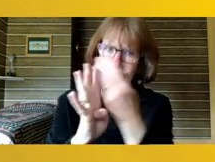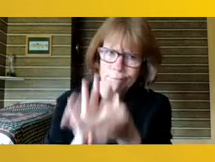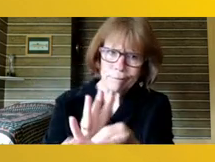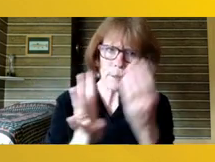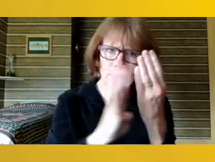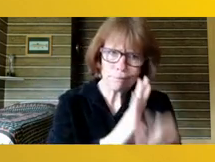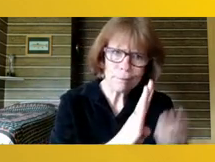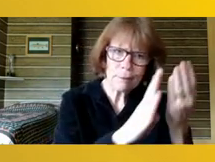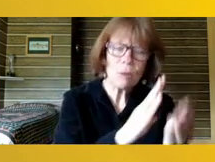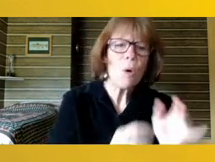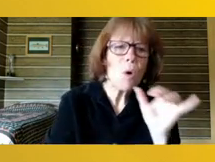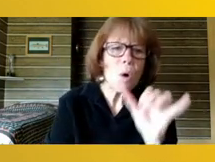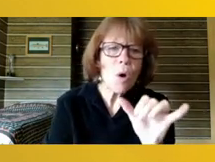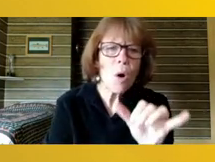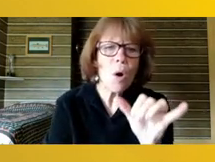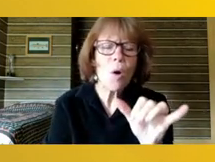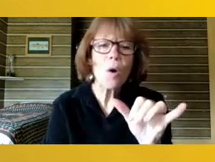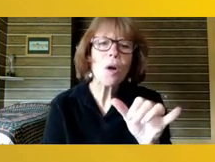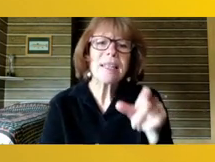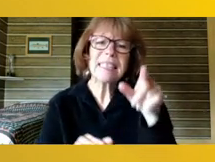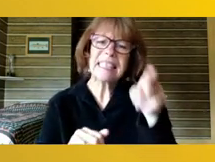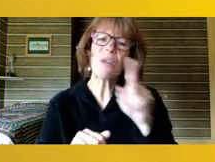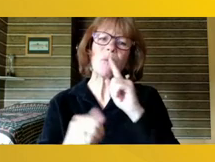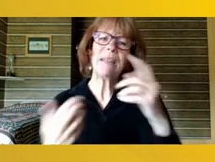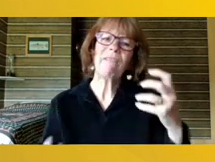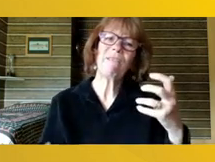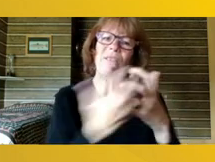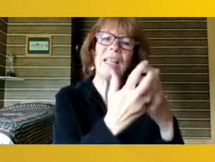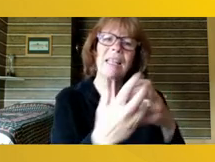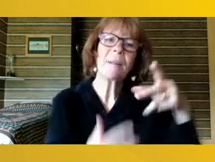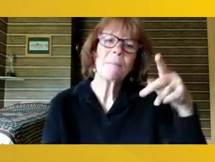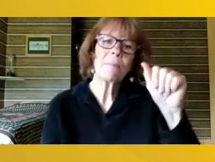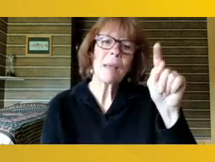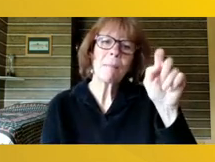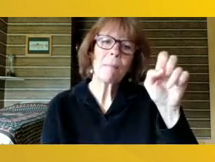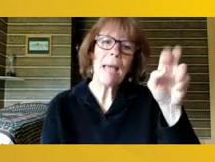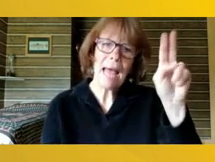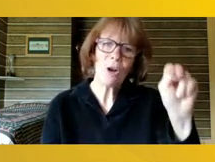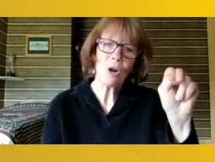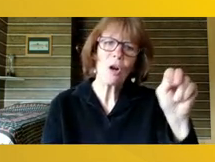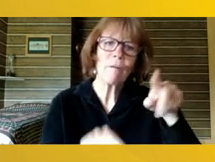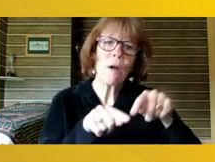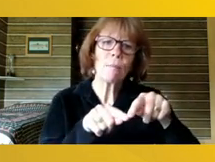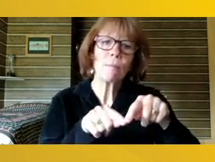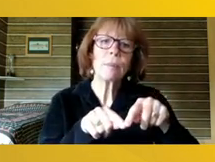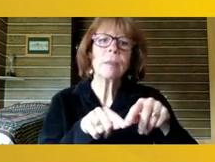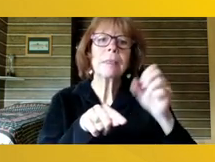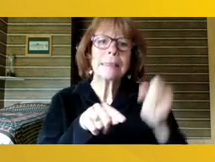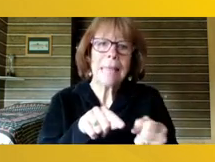that big picture migration pattern that they identified by looking at all the data.